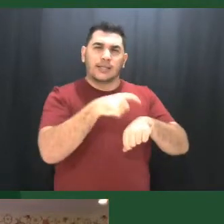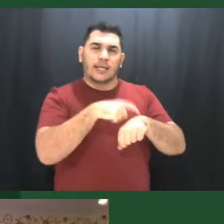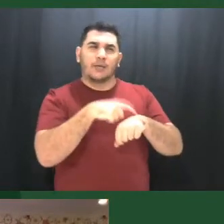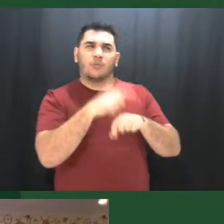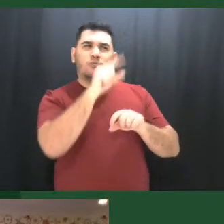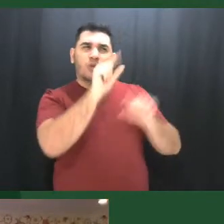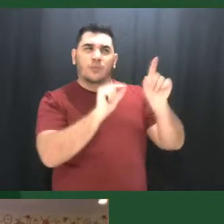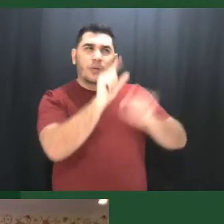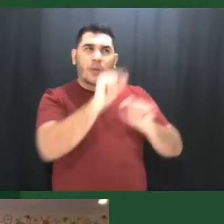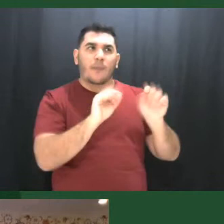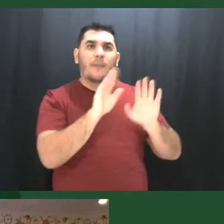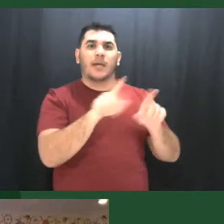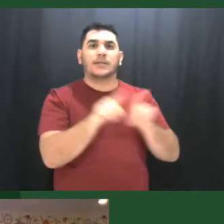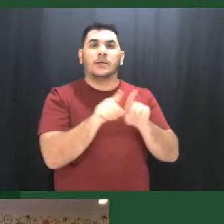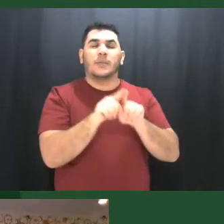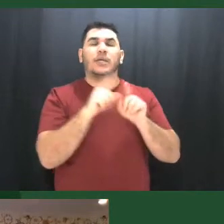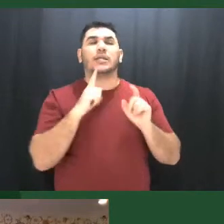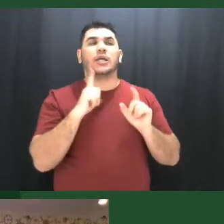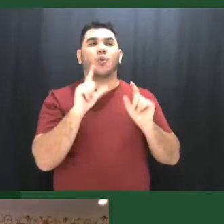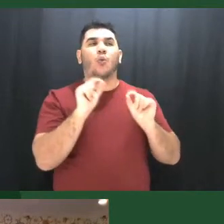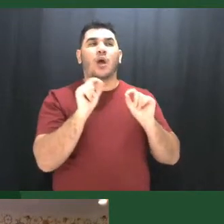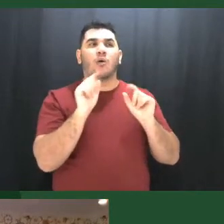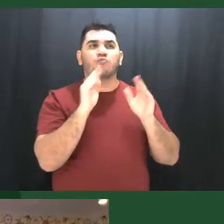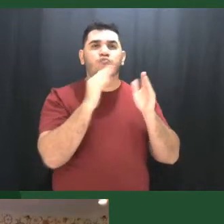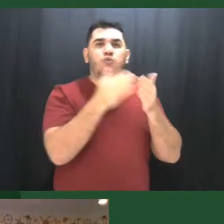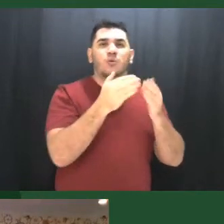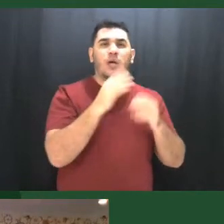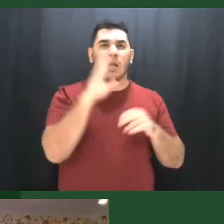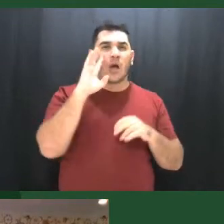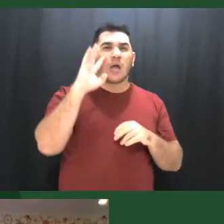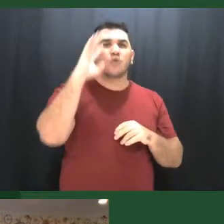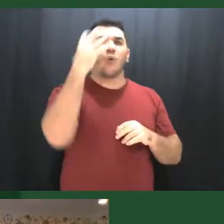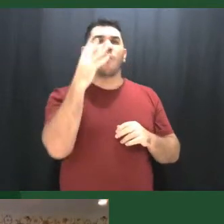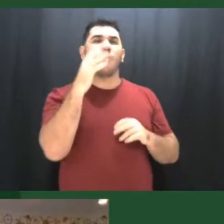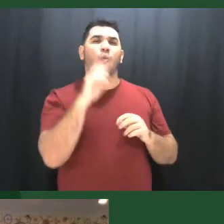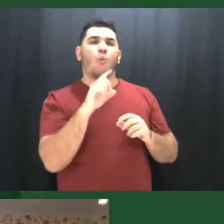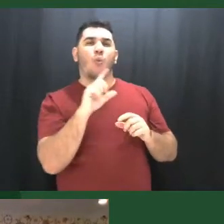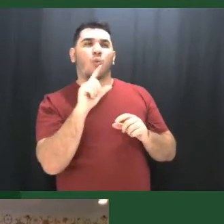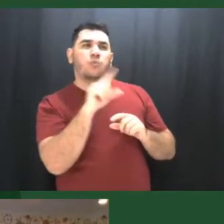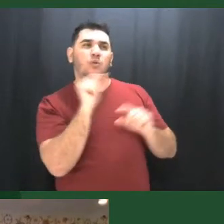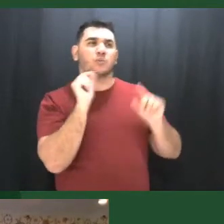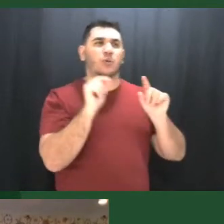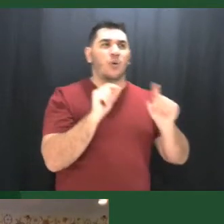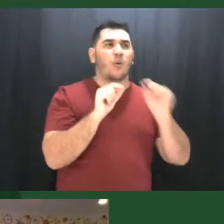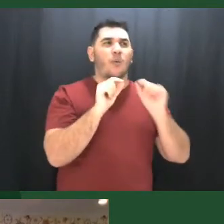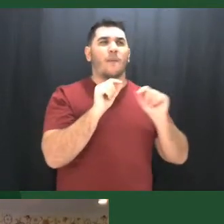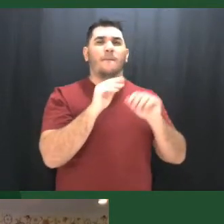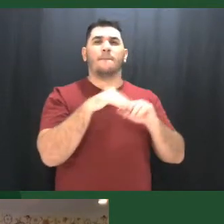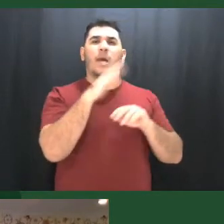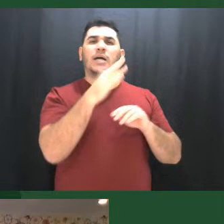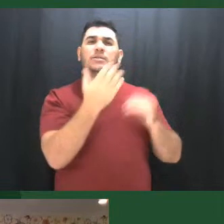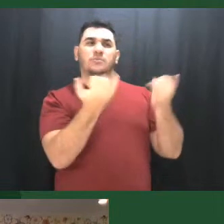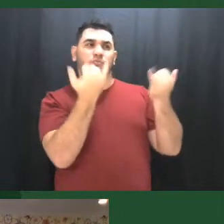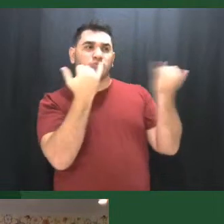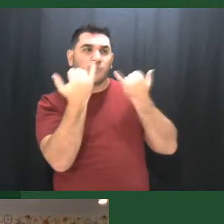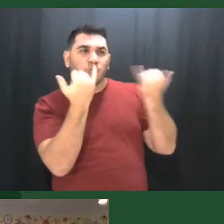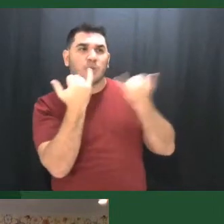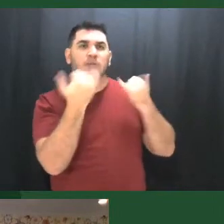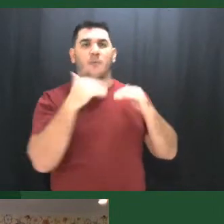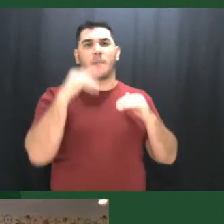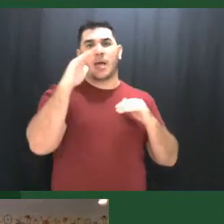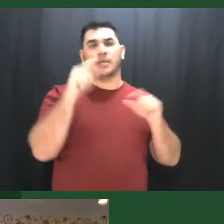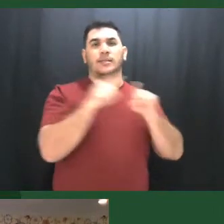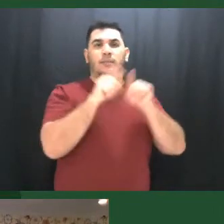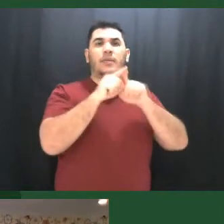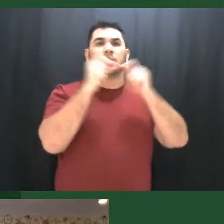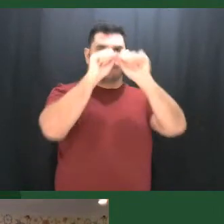follow through on the decision, to make a better informed decision, and to trust the system more. So here